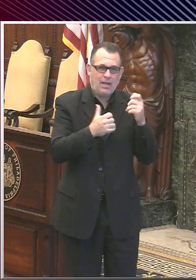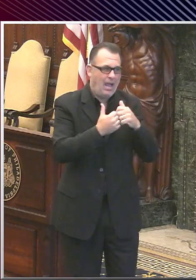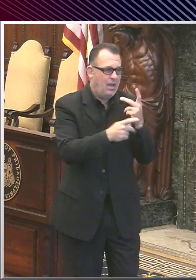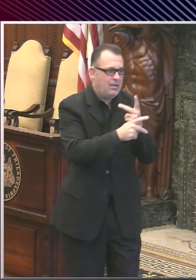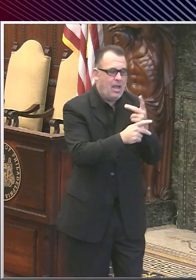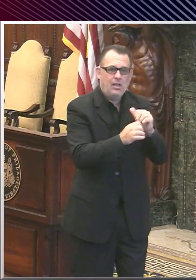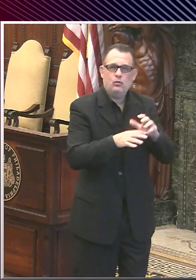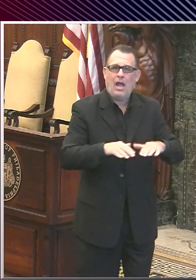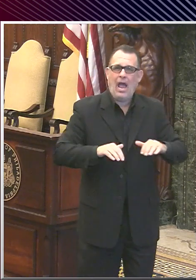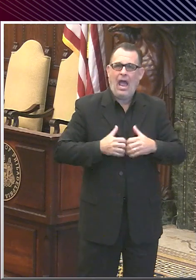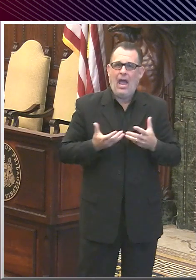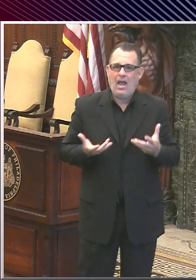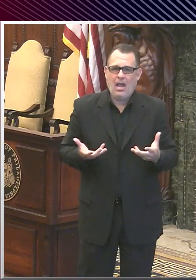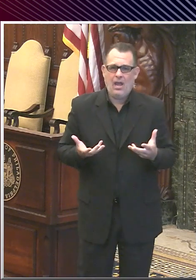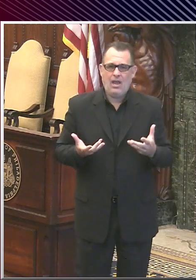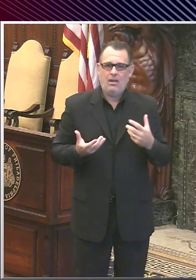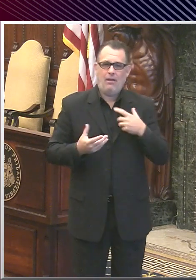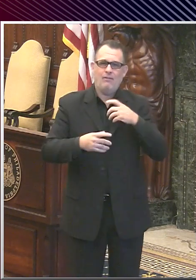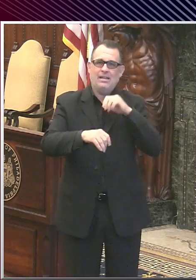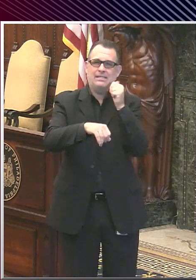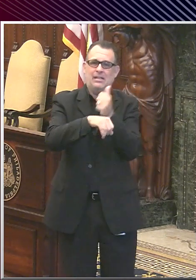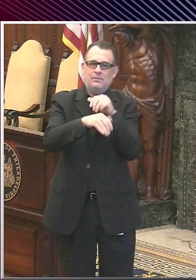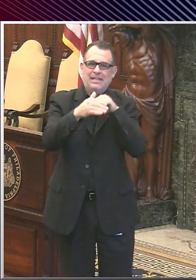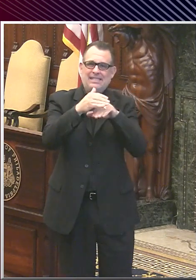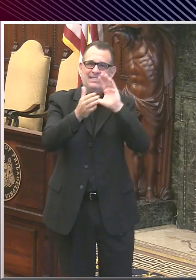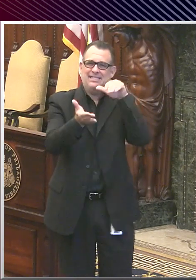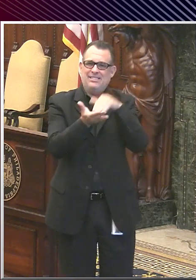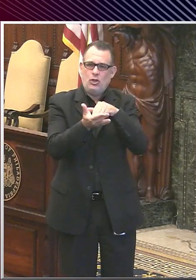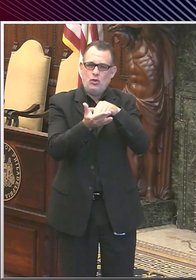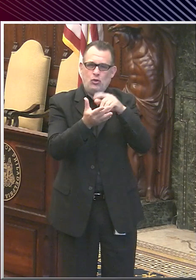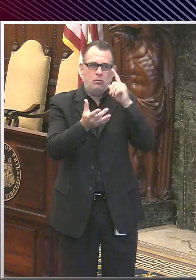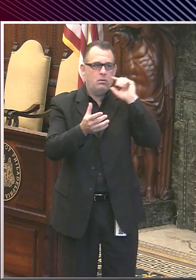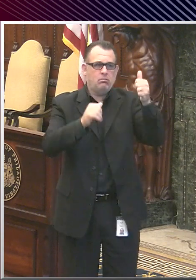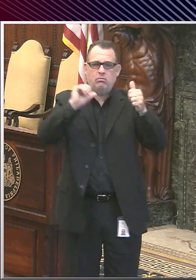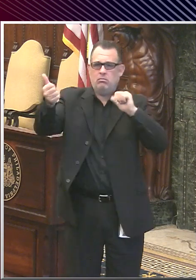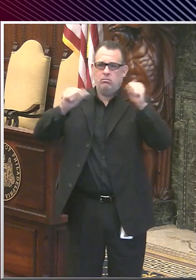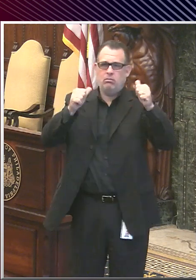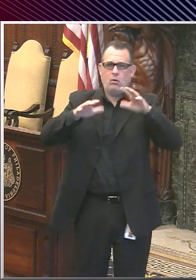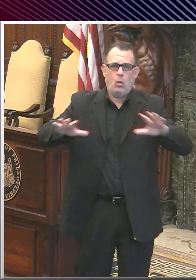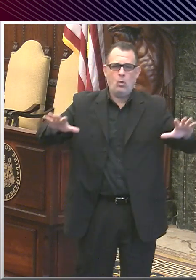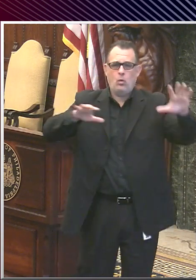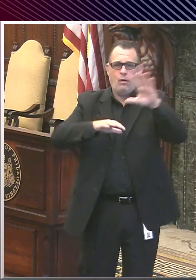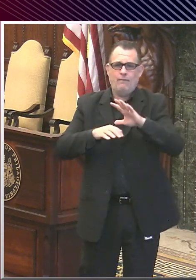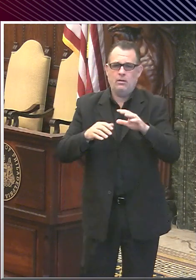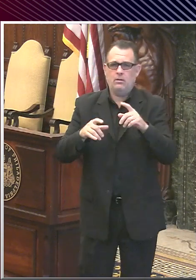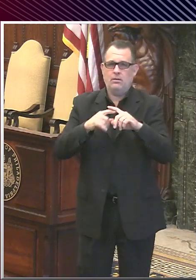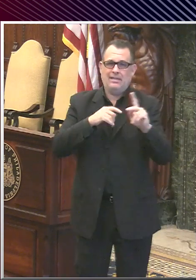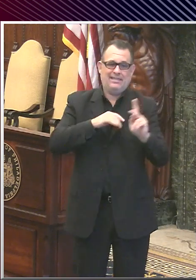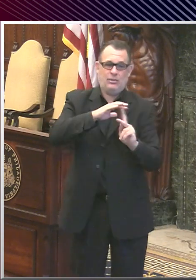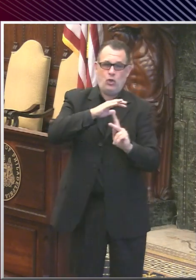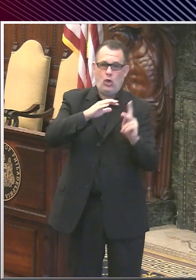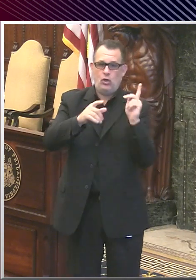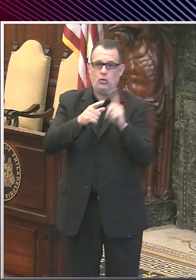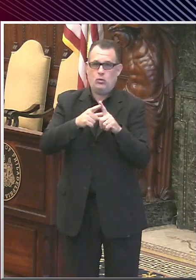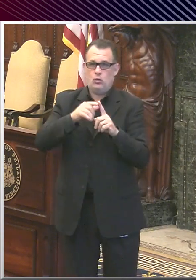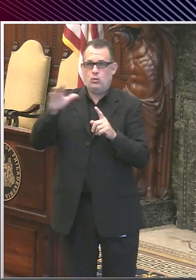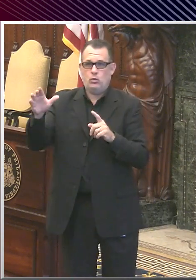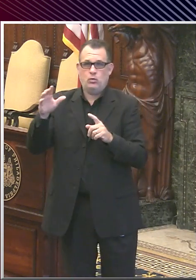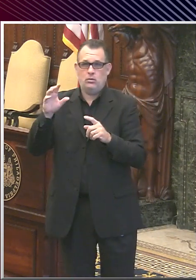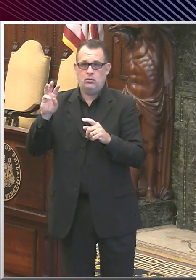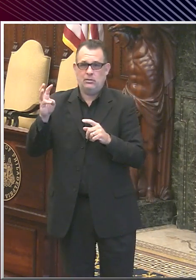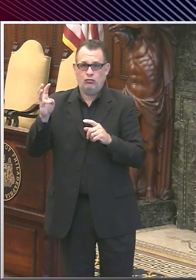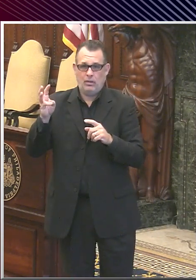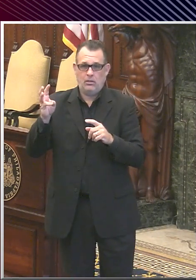we are setting up access centers throughout the city for our most vulnerable kindergarten through 6th grade students to rely on this